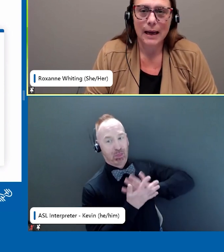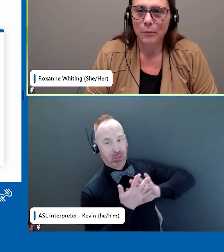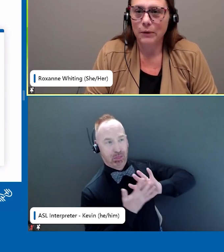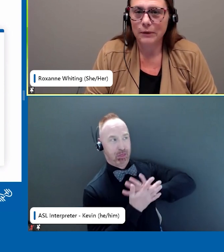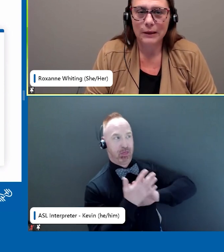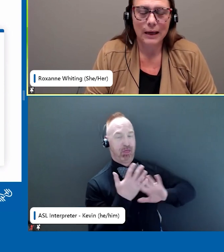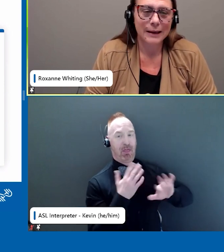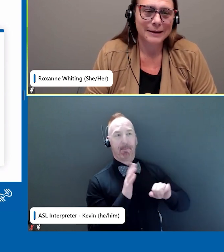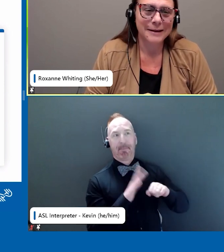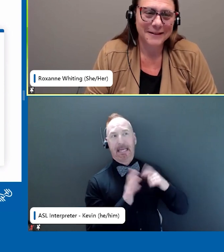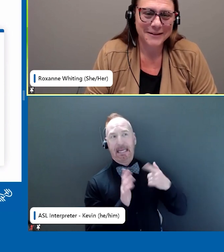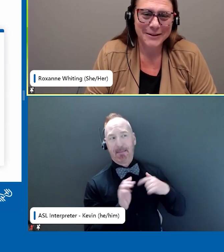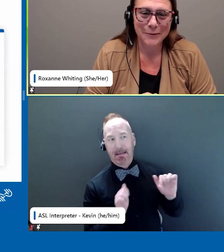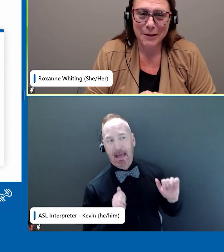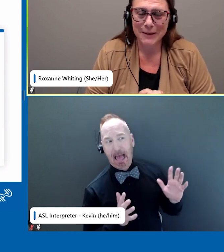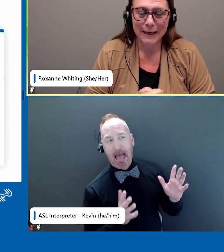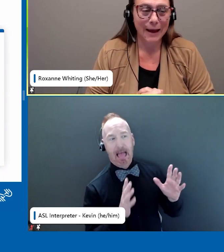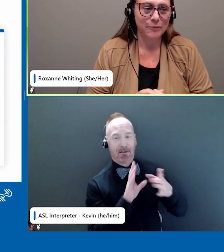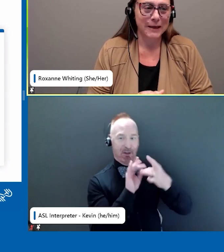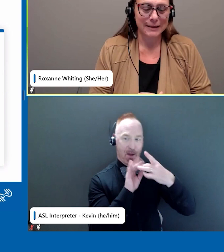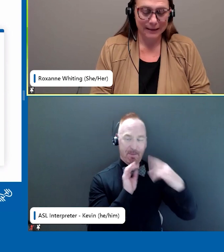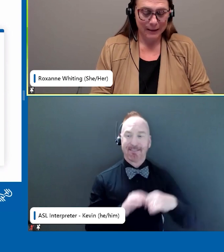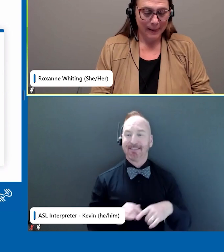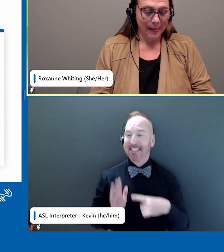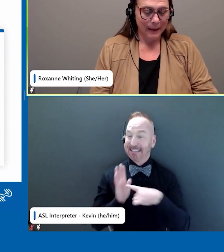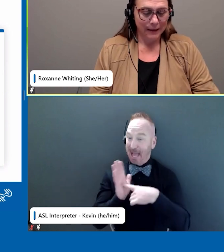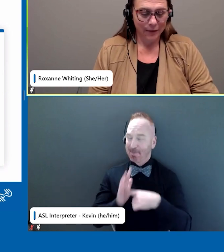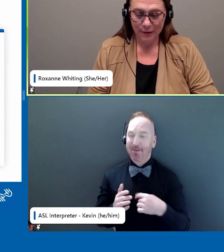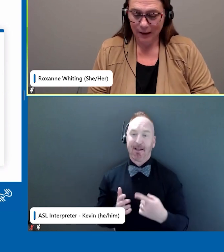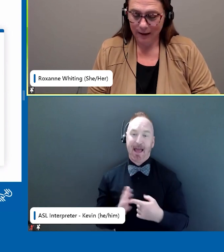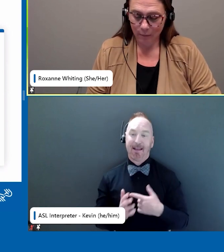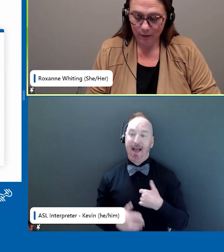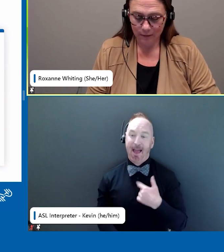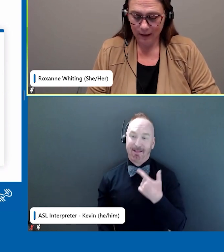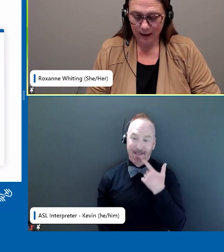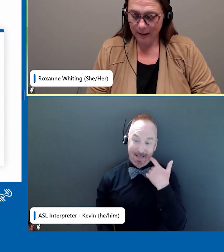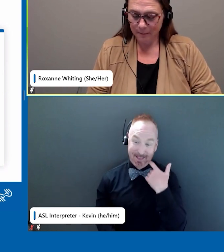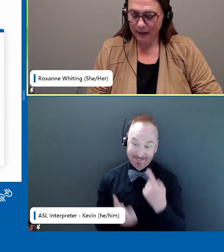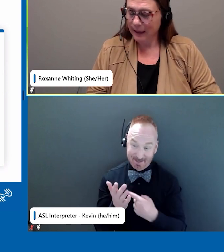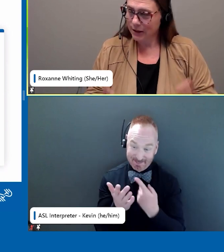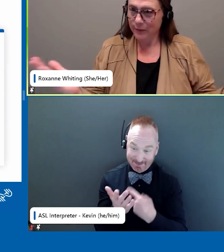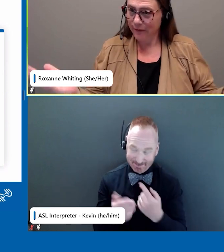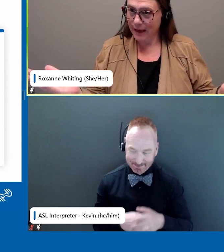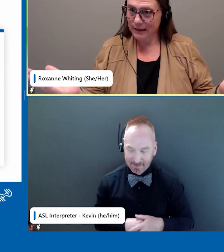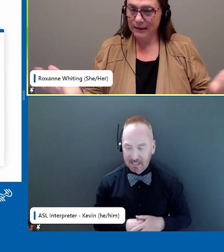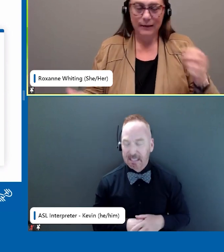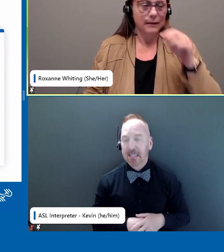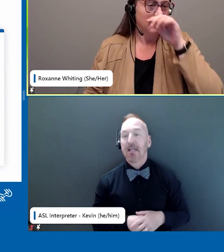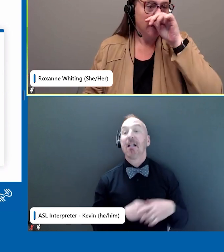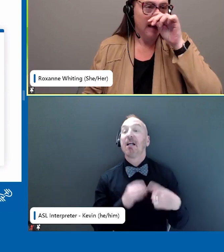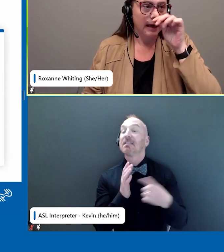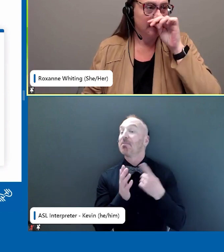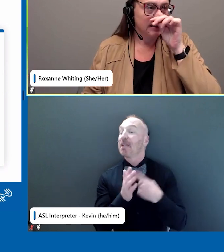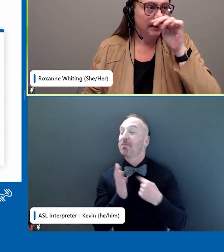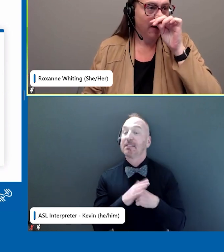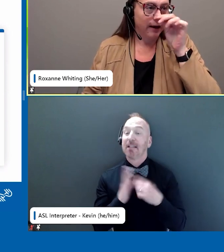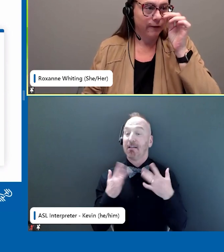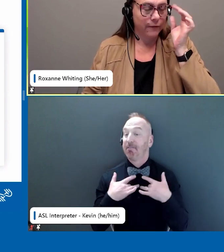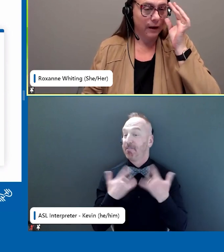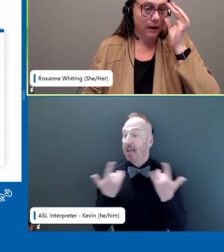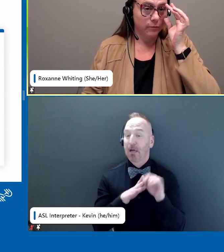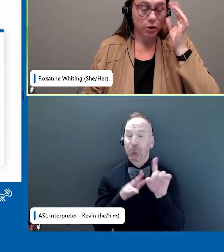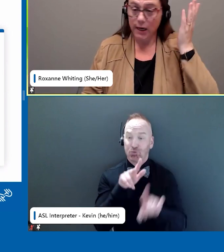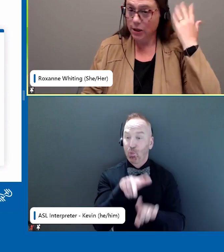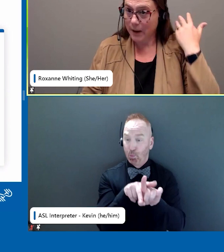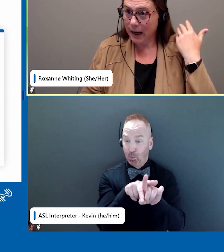An example, sometimes I laugh because, I will get to an event and if